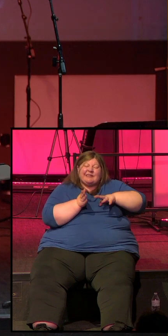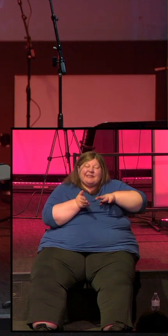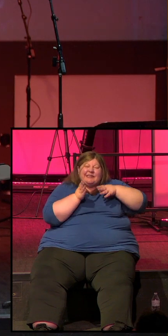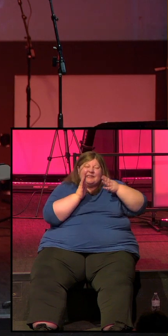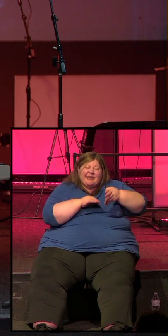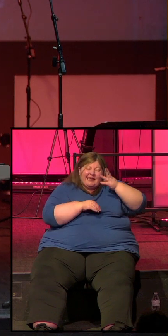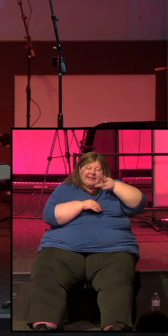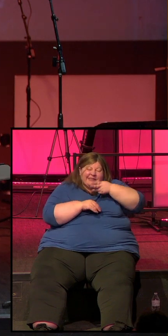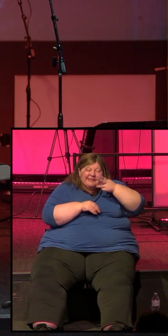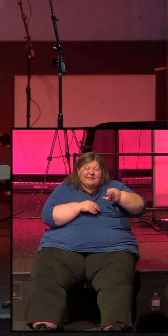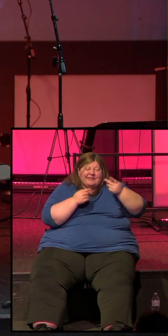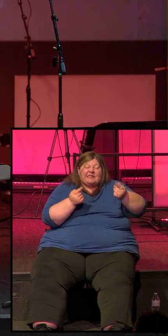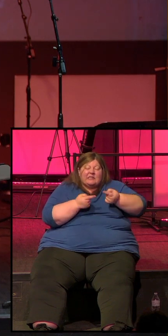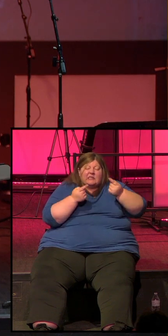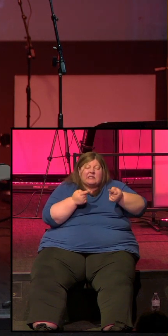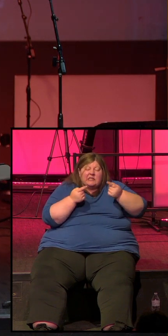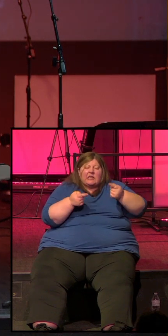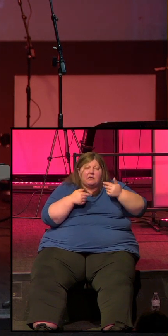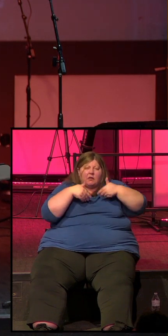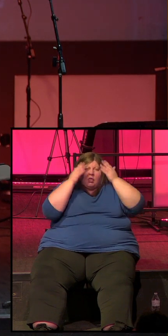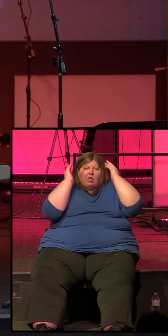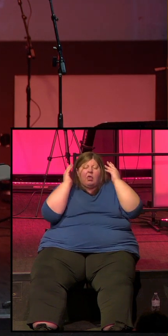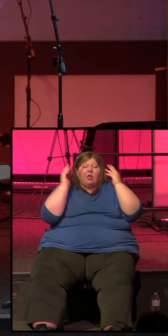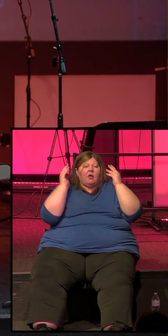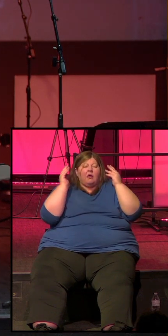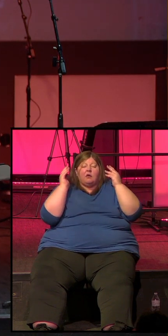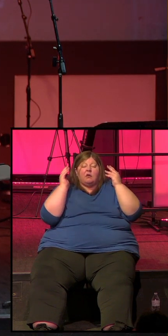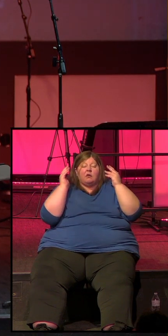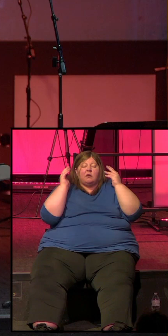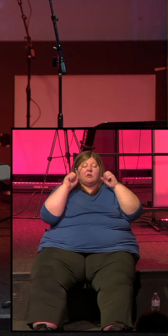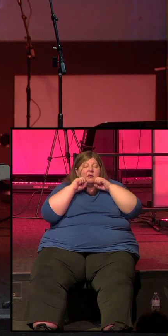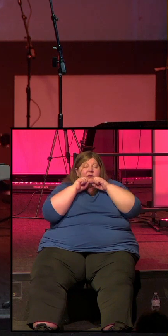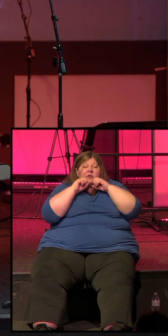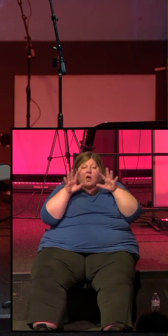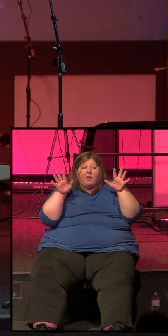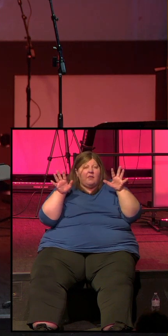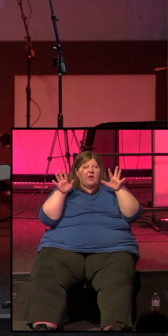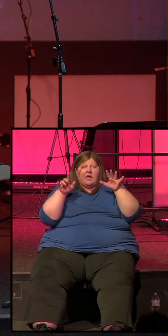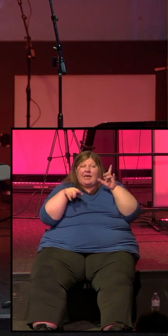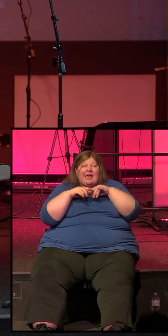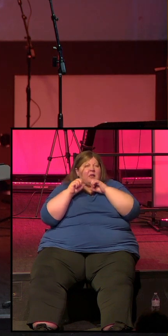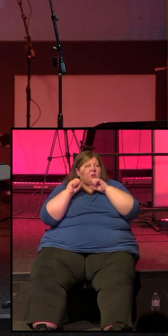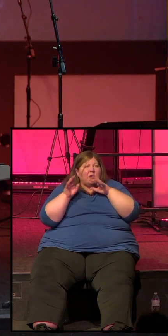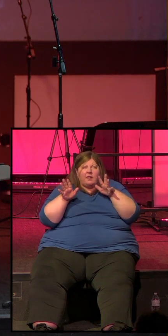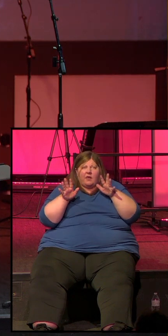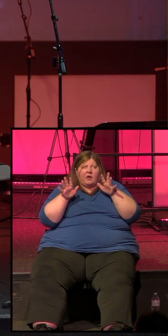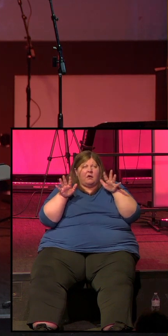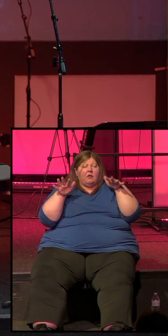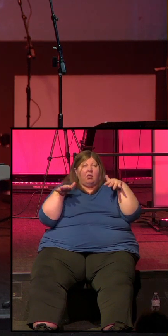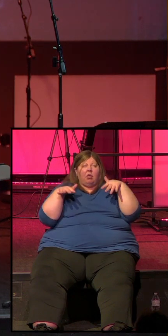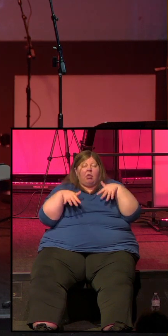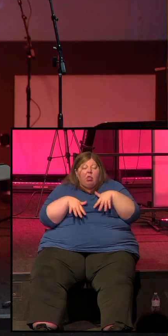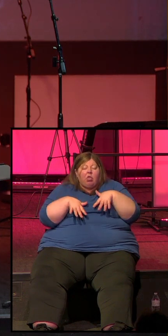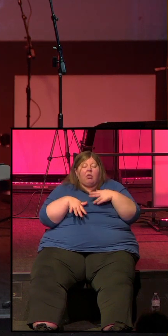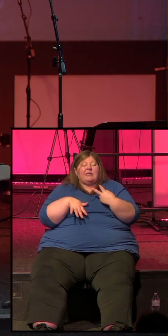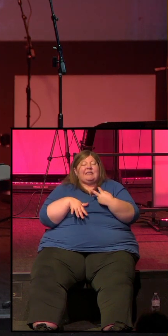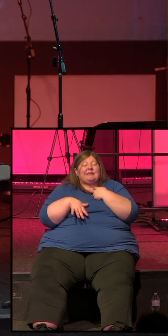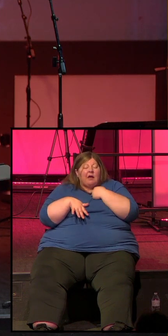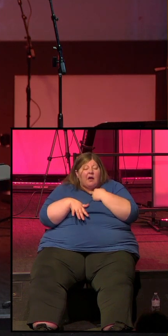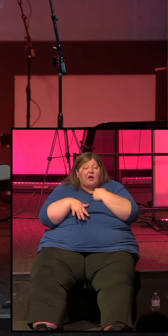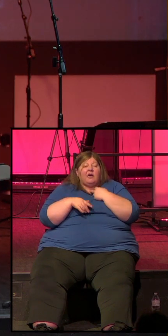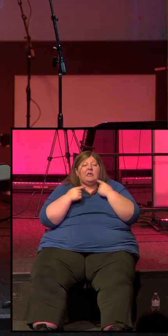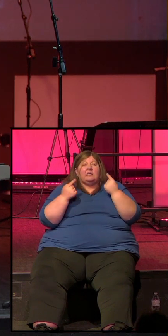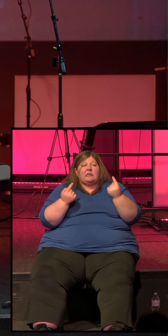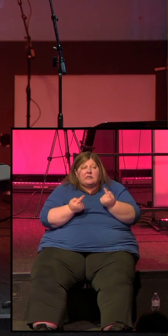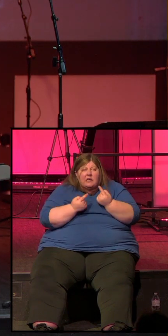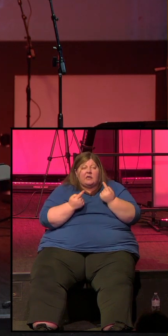like KO, DOA, like you contribute nothing to the equation, game is over, time is out. When you were